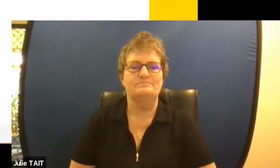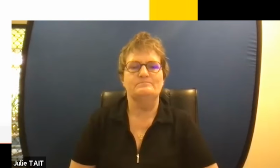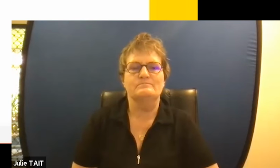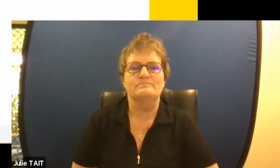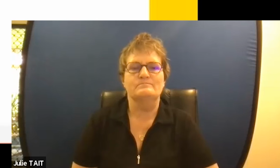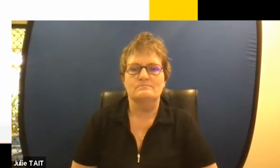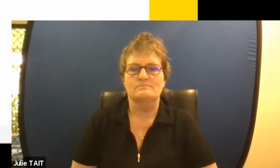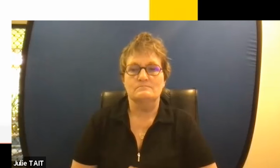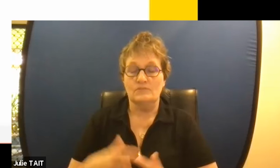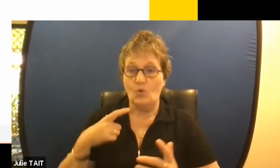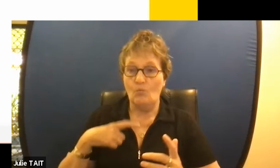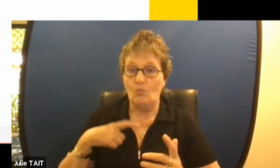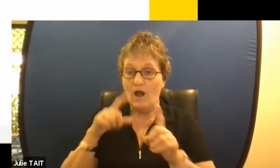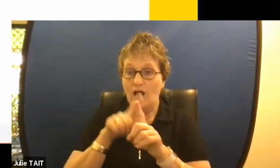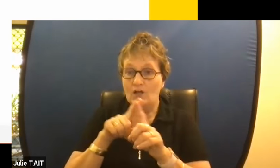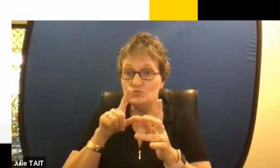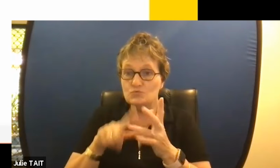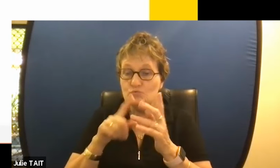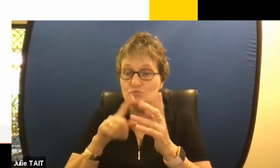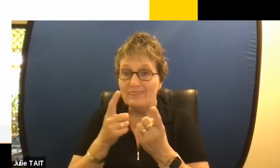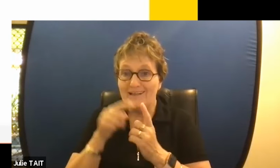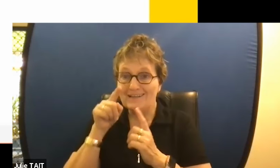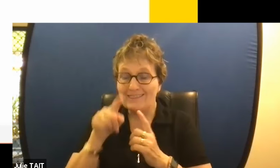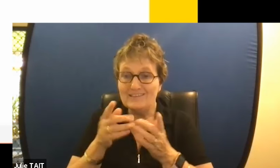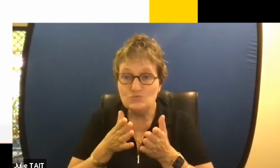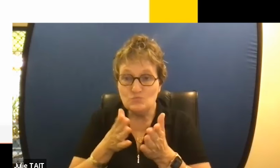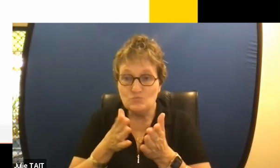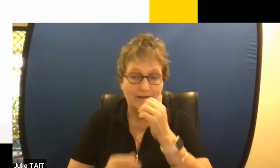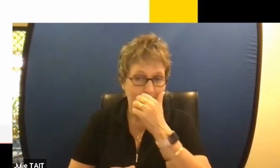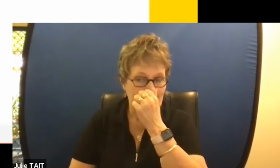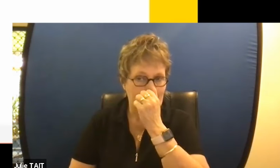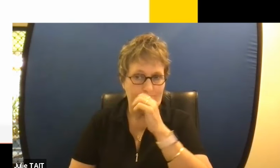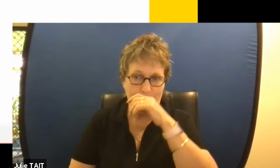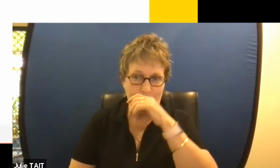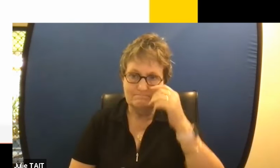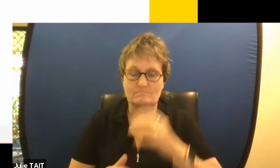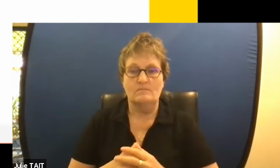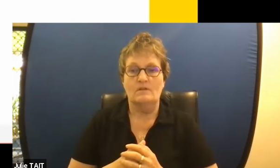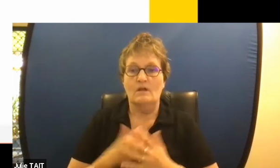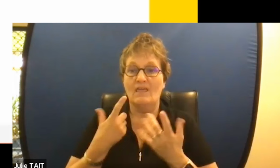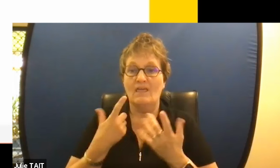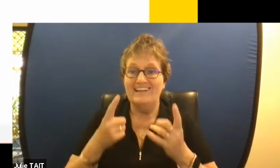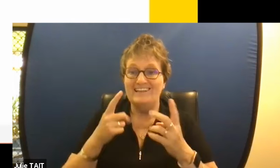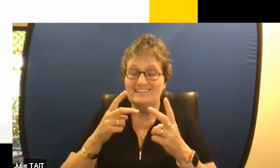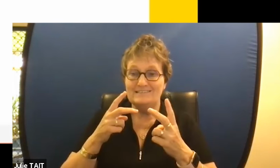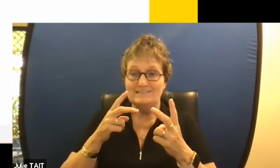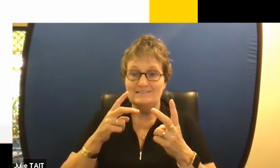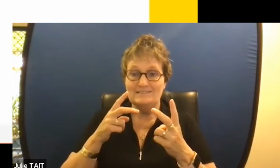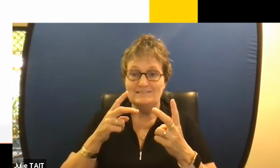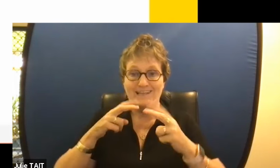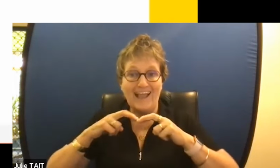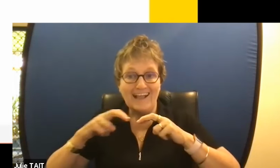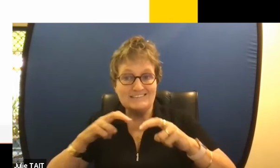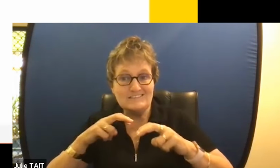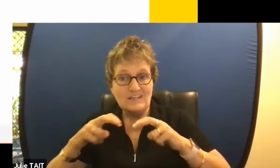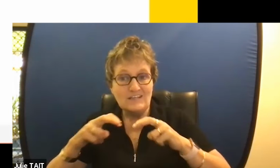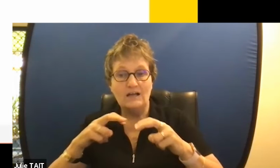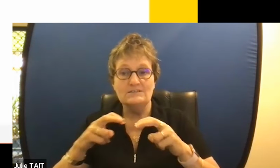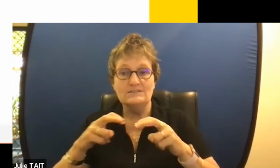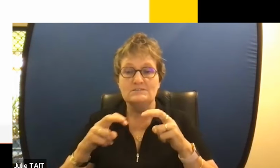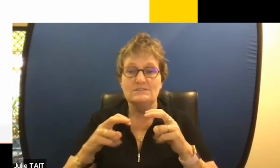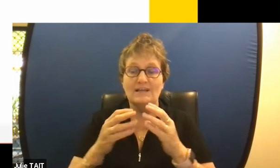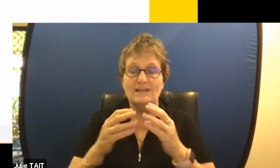Why do we do things this way? Because the students make their own meaning. The whole of these exercises, because they're things that have come out